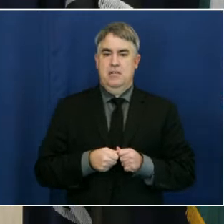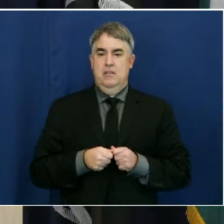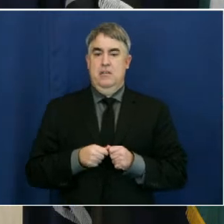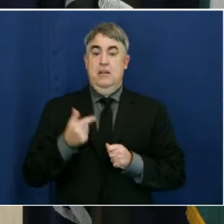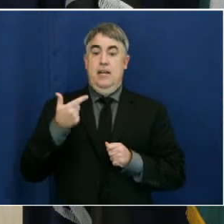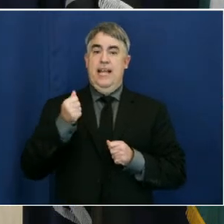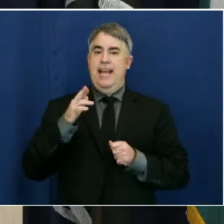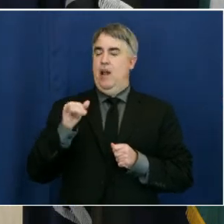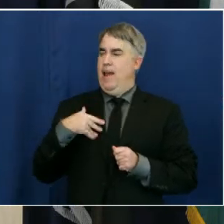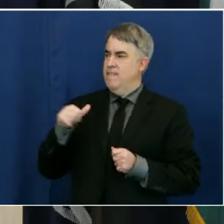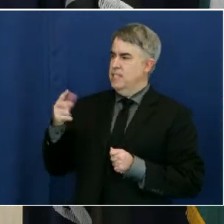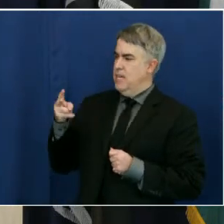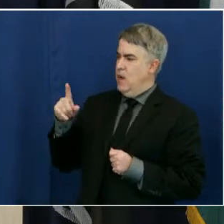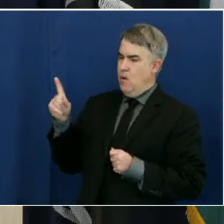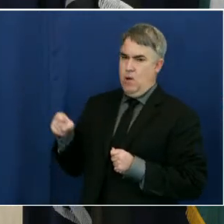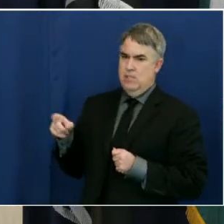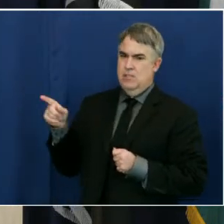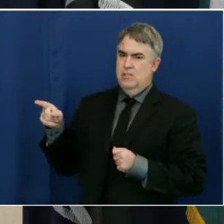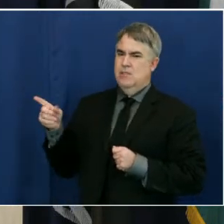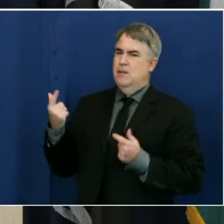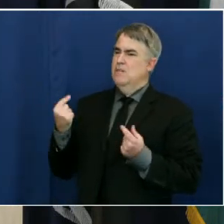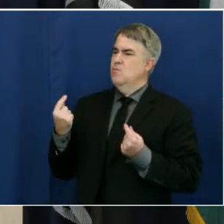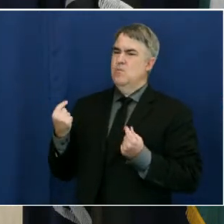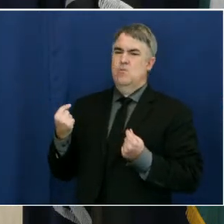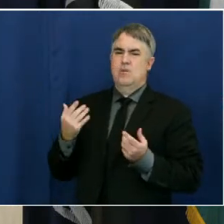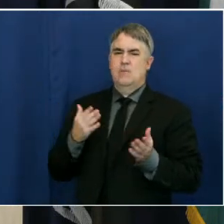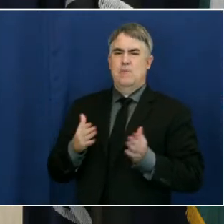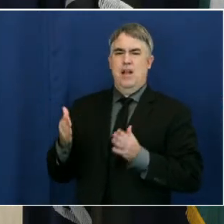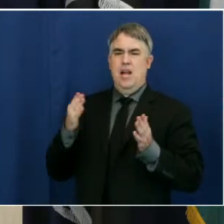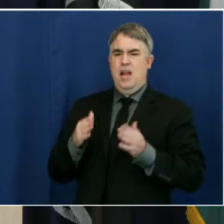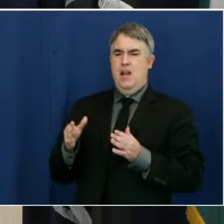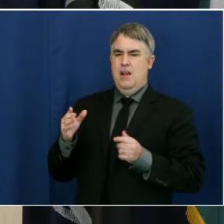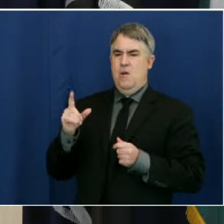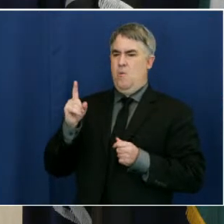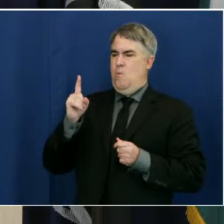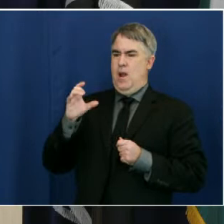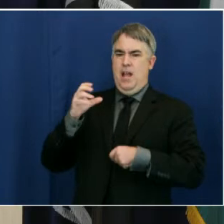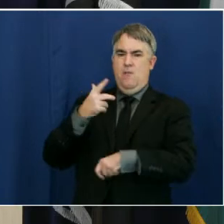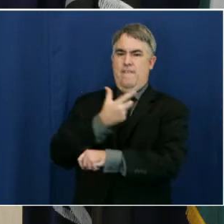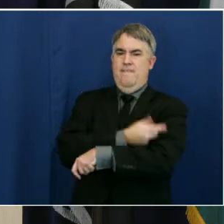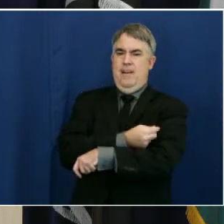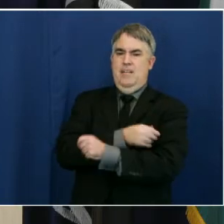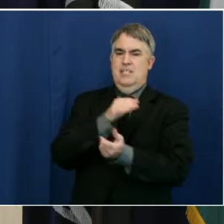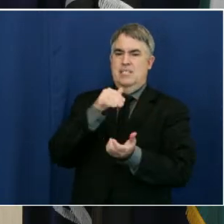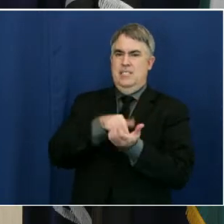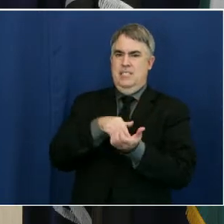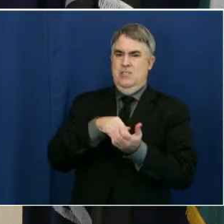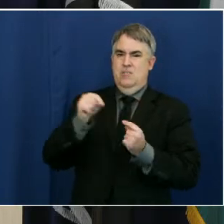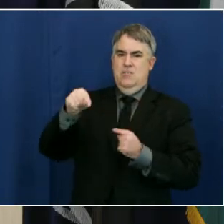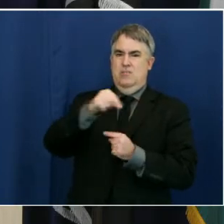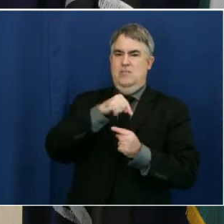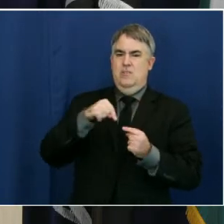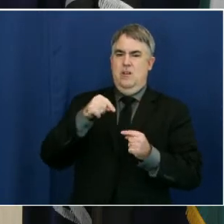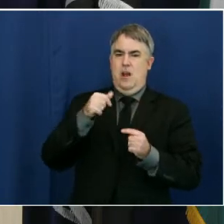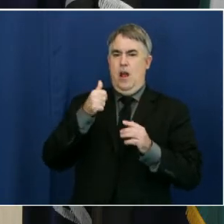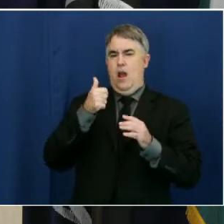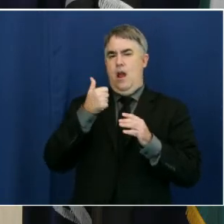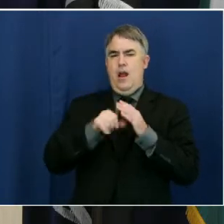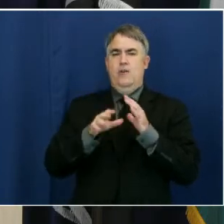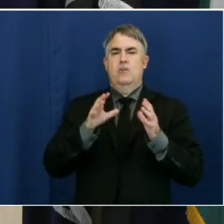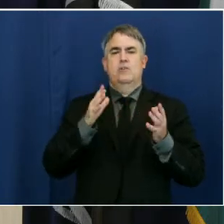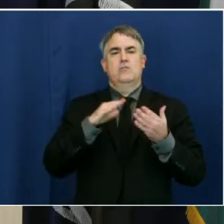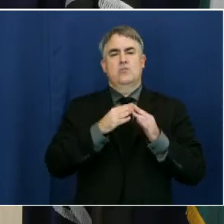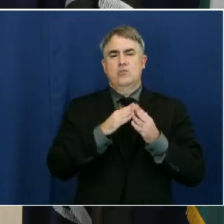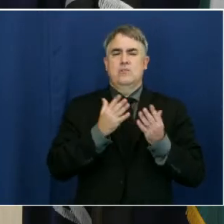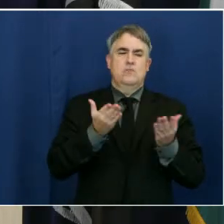the plan calling for creating 100 vaccination centers for underserved communities and populations hit hardest by the disease. Have you